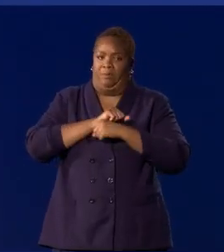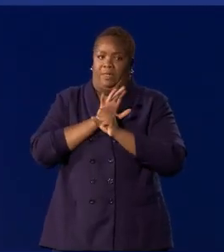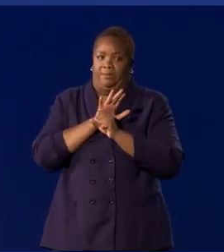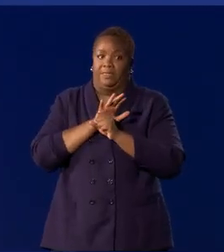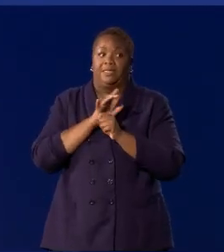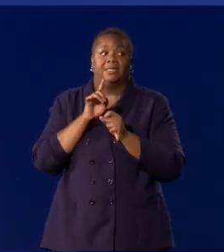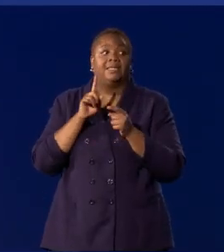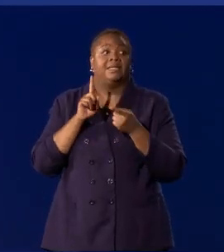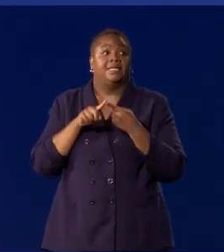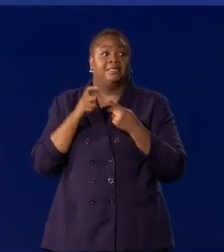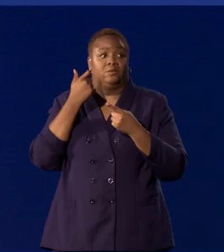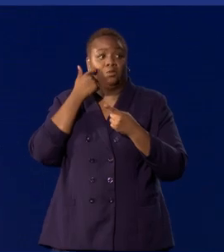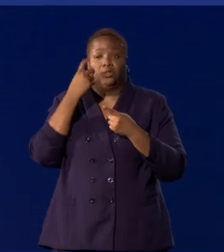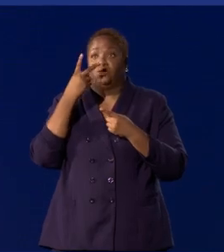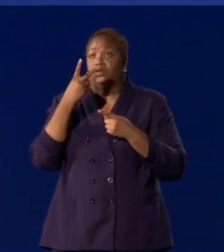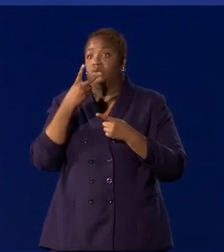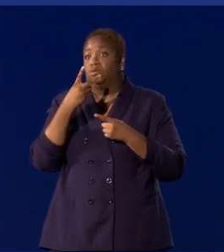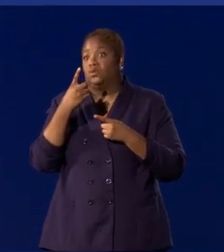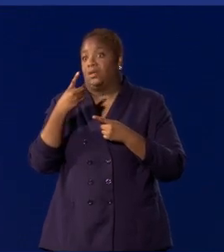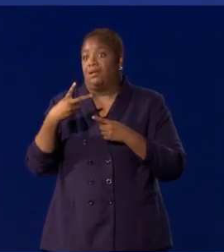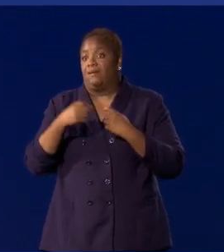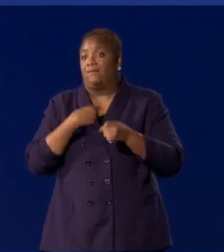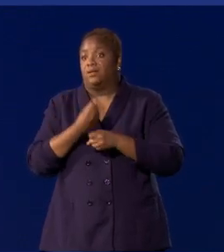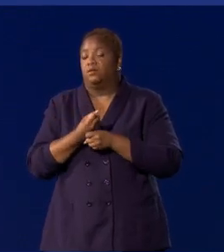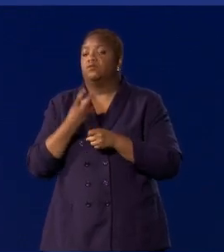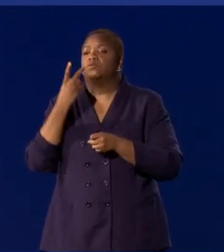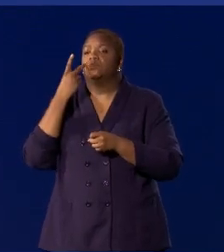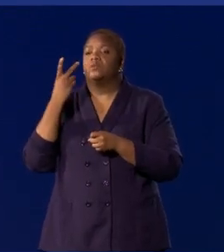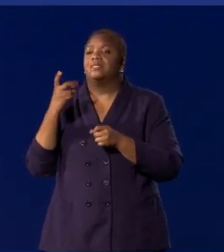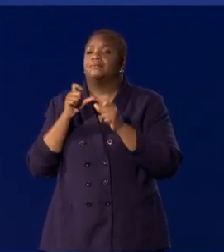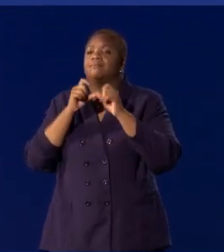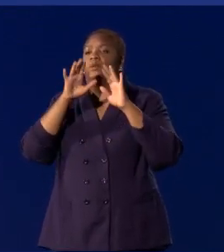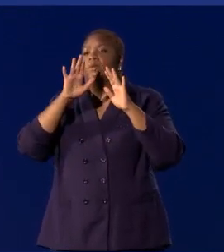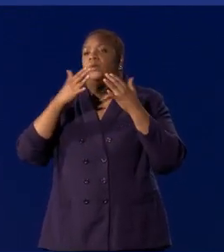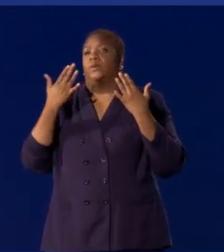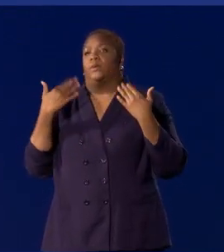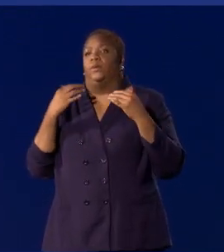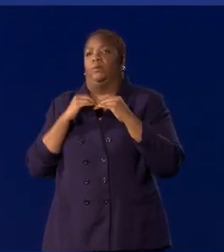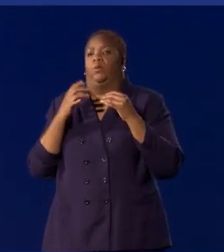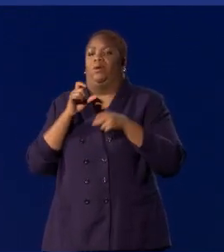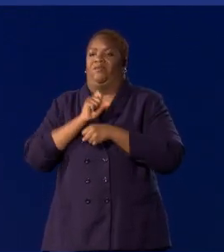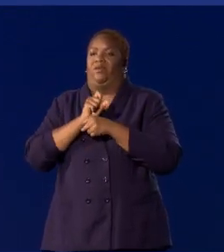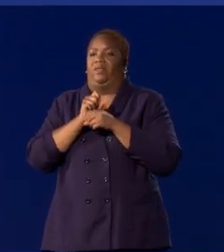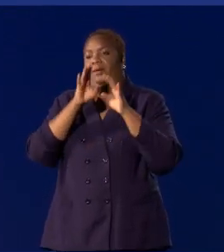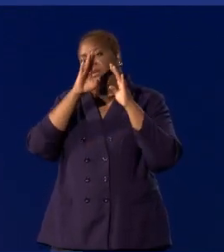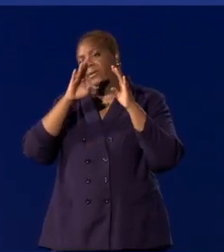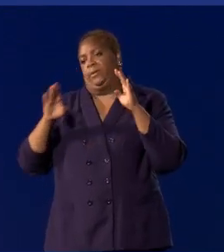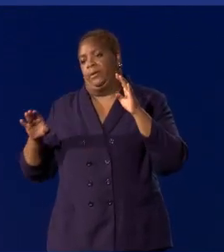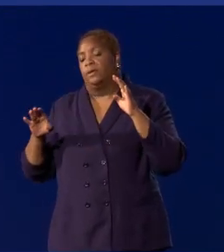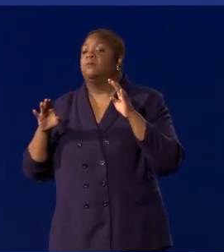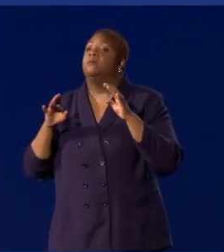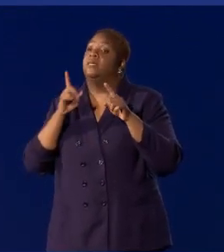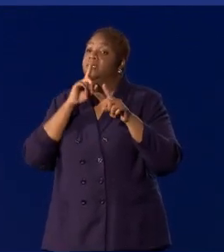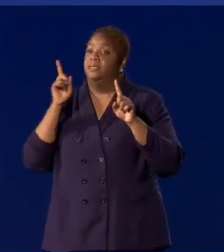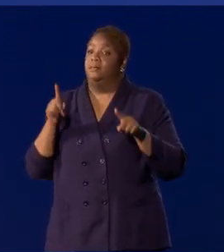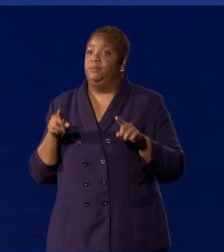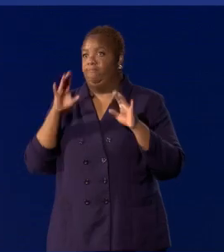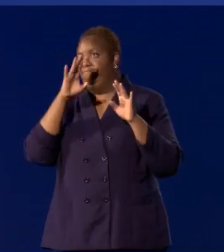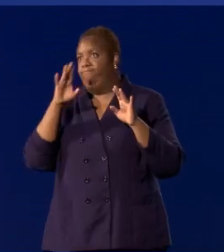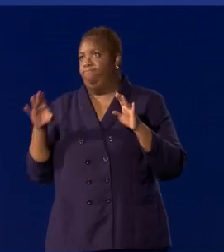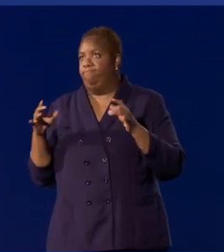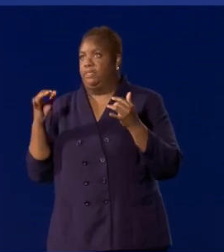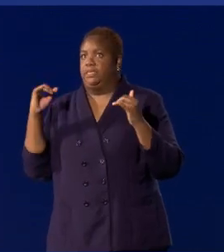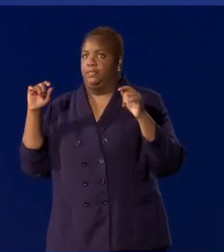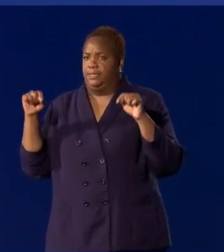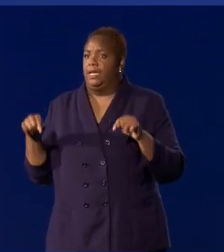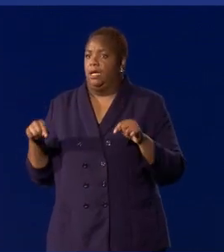over the last 2.5 years or so, we've seen significant cooling in the labor market. And with that, demand has come down quite a bit.